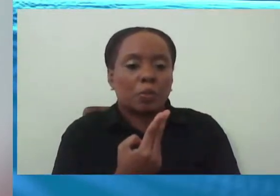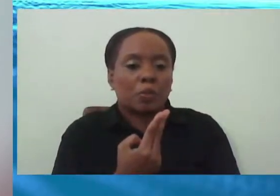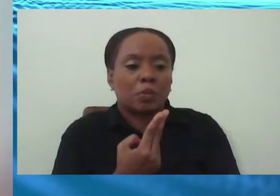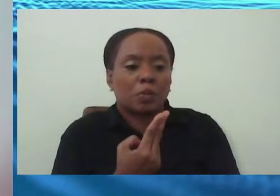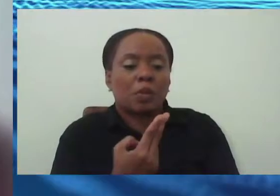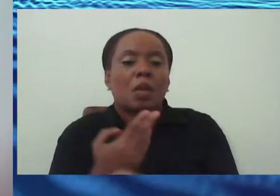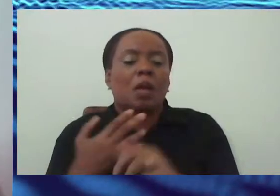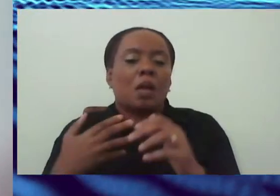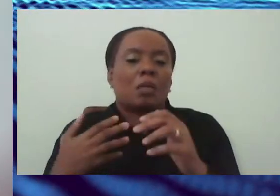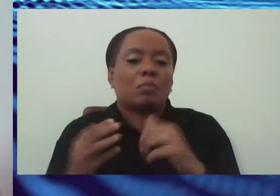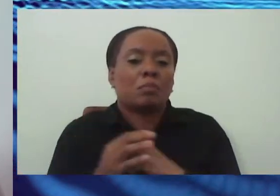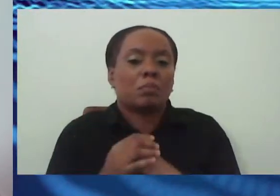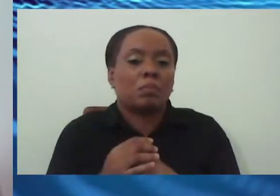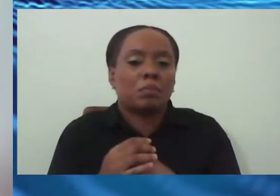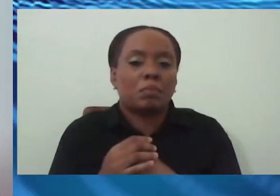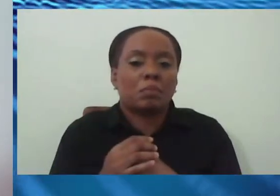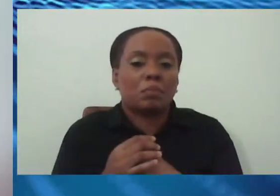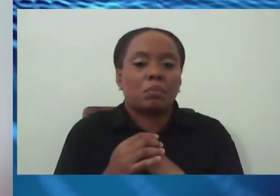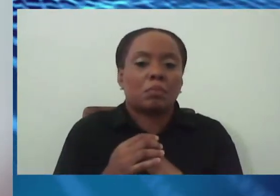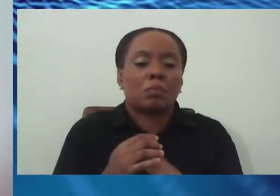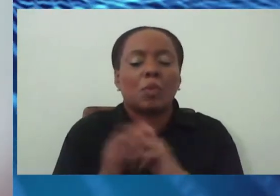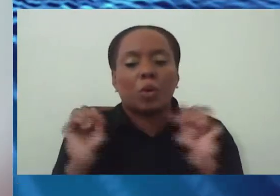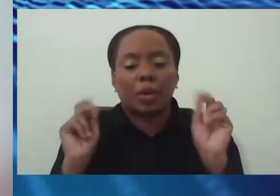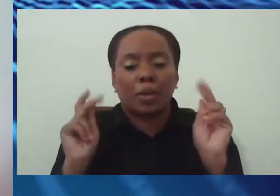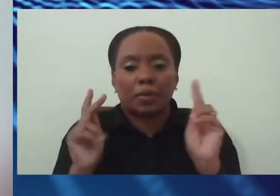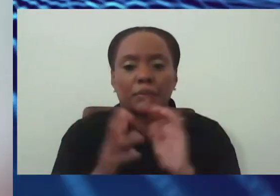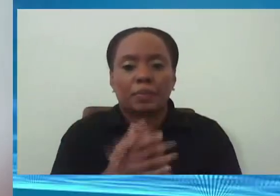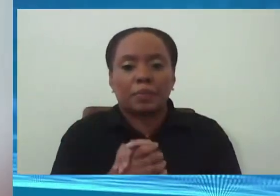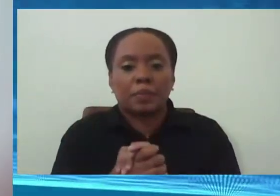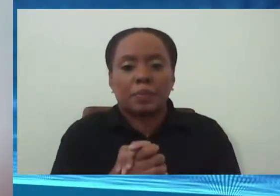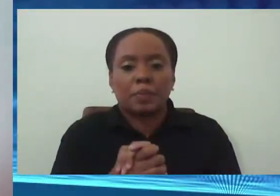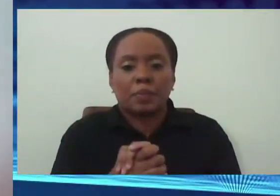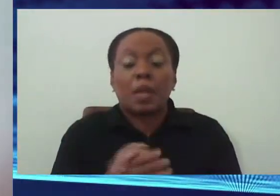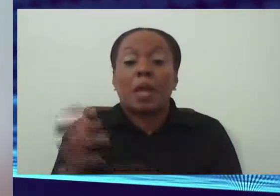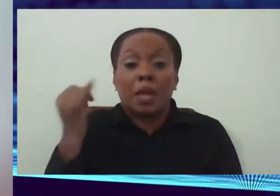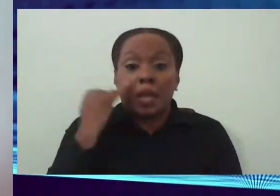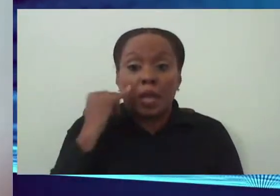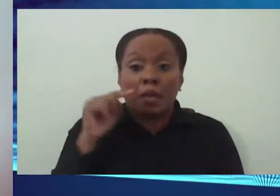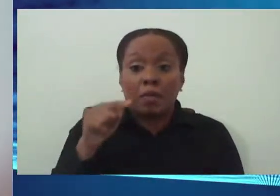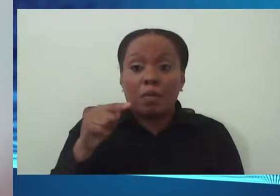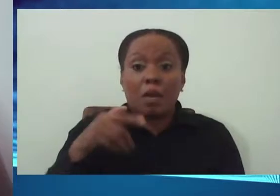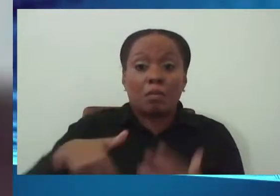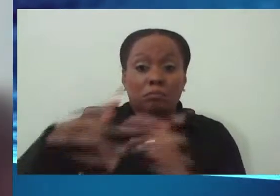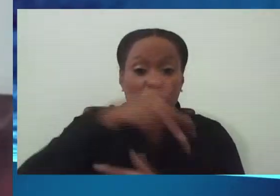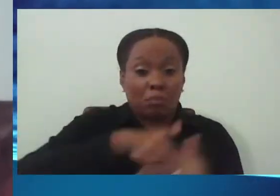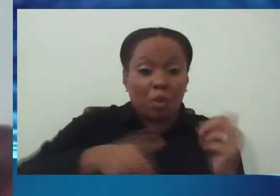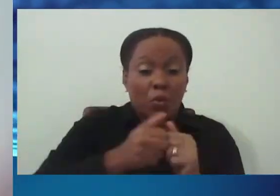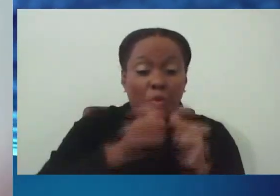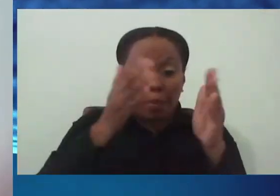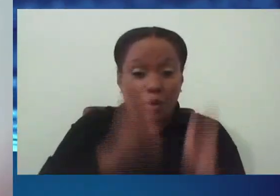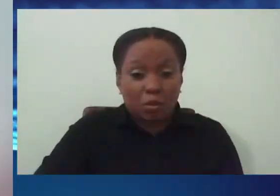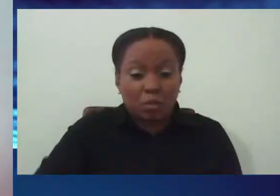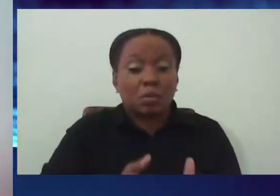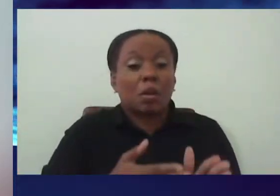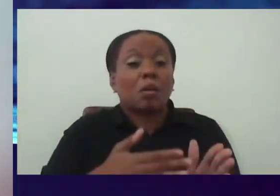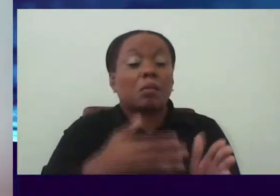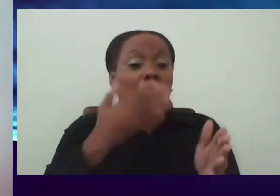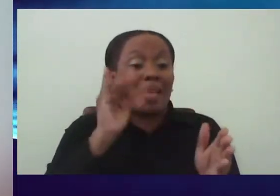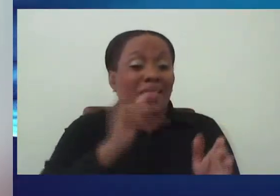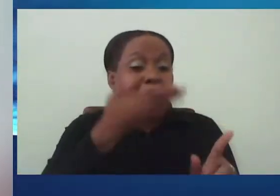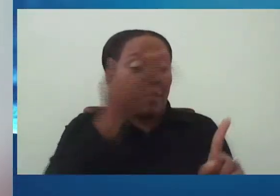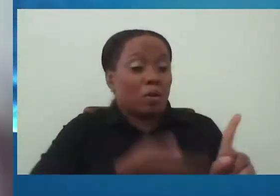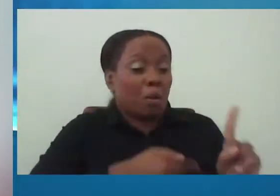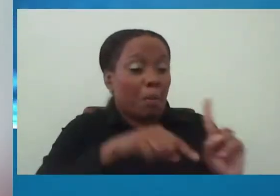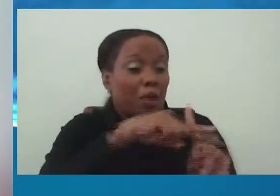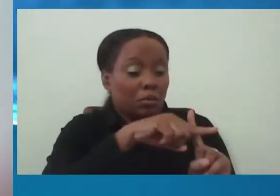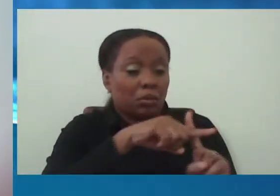the idea of, one, we talked about the fact that the person that you're interacting with is known to be positive. So we're starting there. And then 2 is, what is the